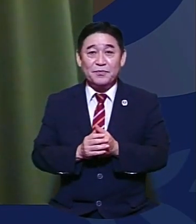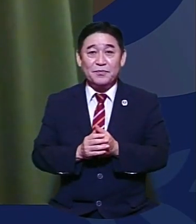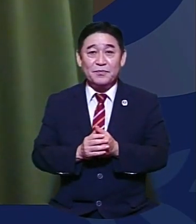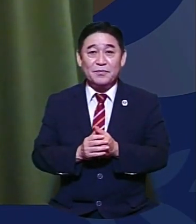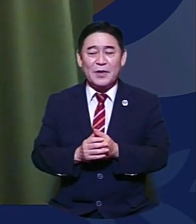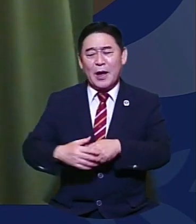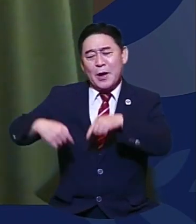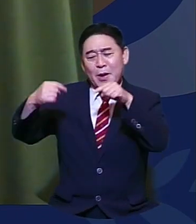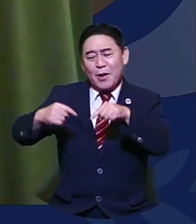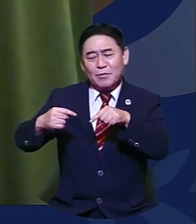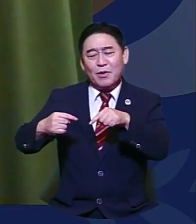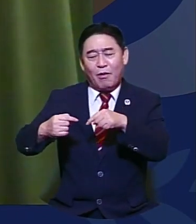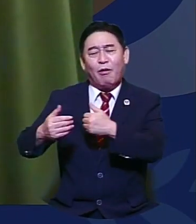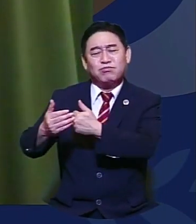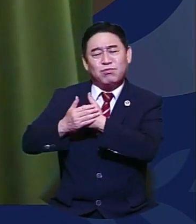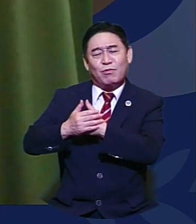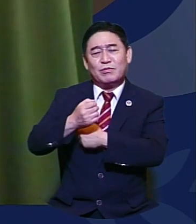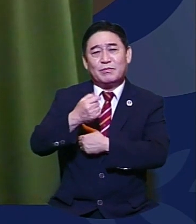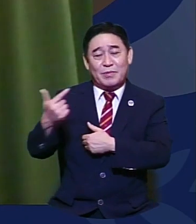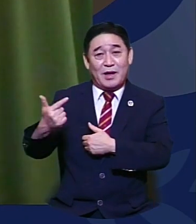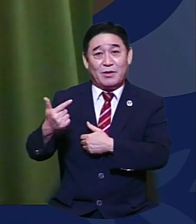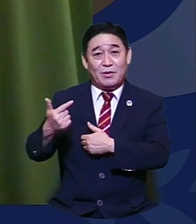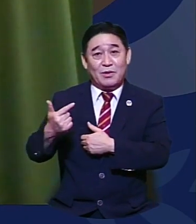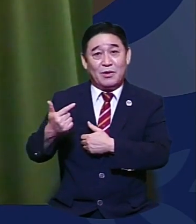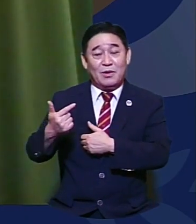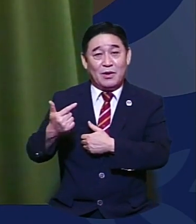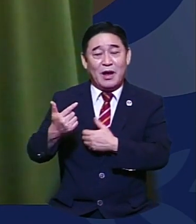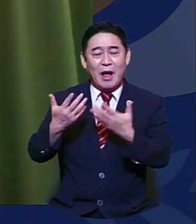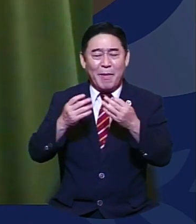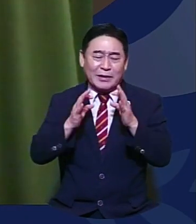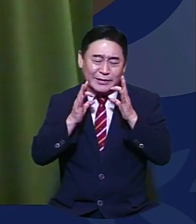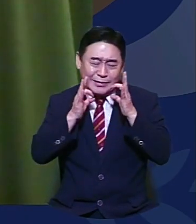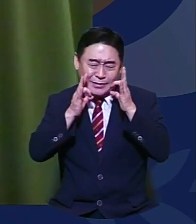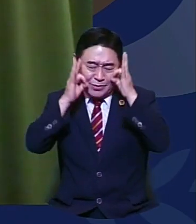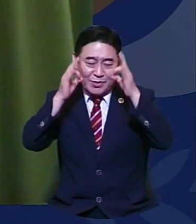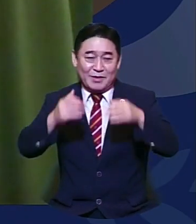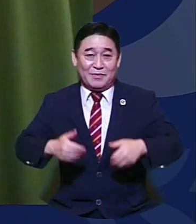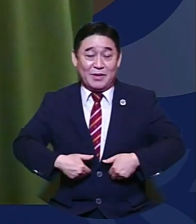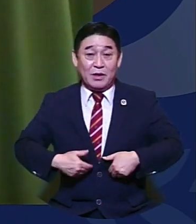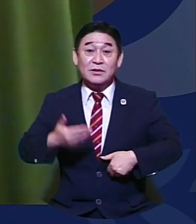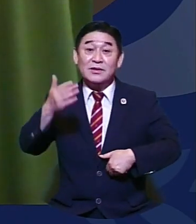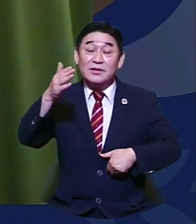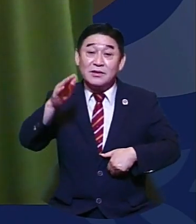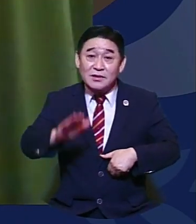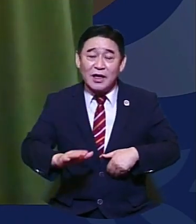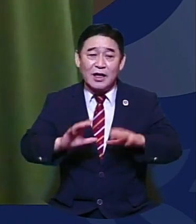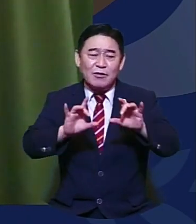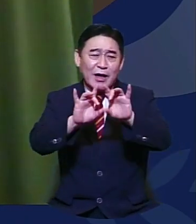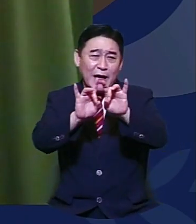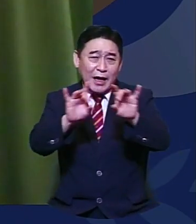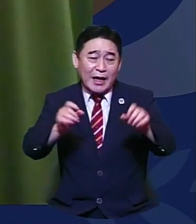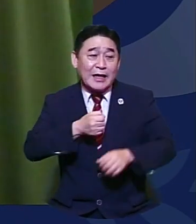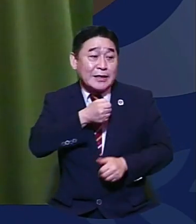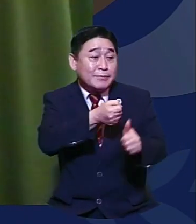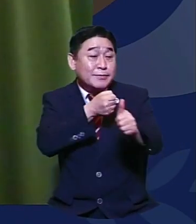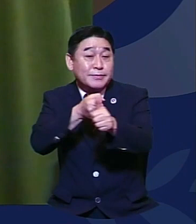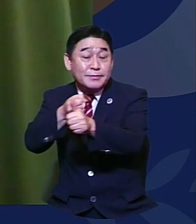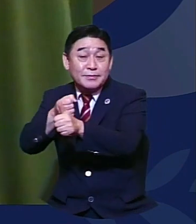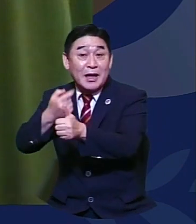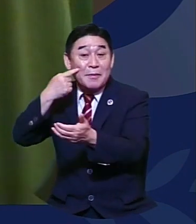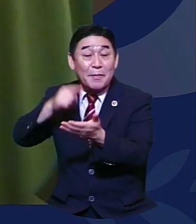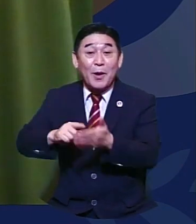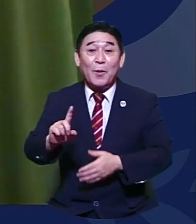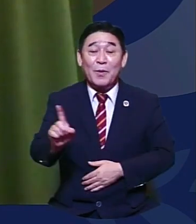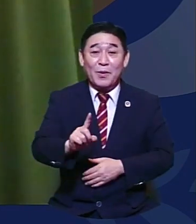of developing this framework. And what they've seen from a lot of the interviews in country is a lot of folks have been concerned